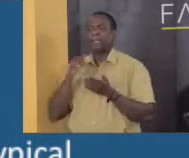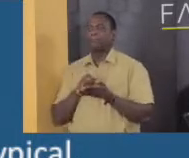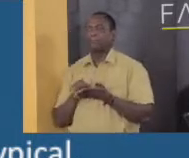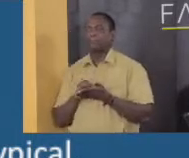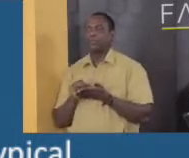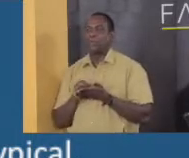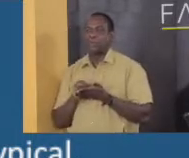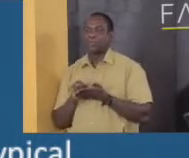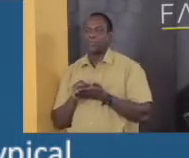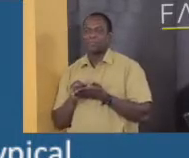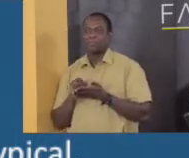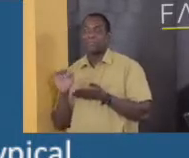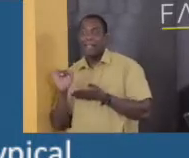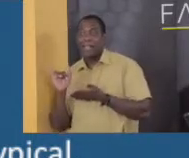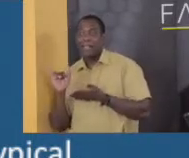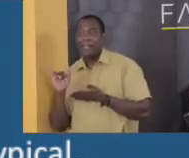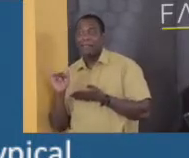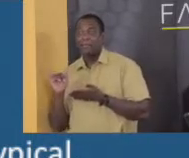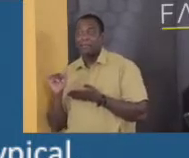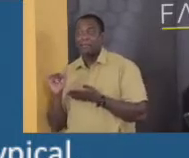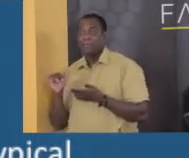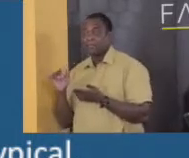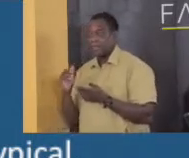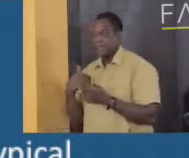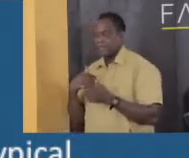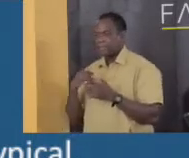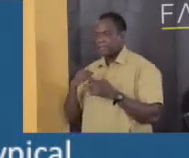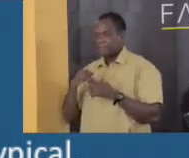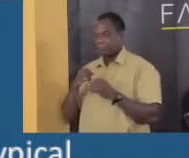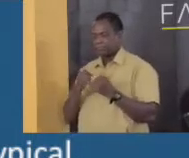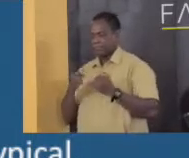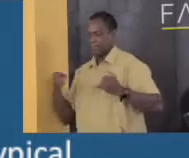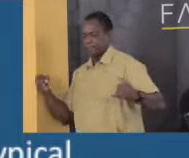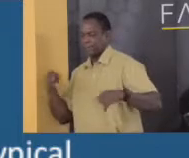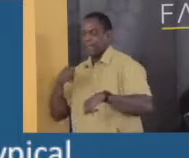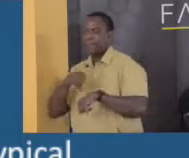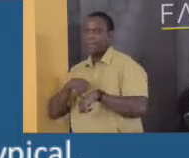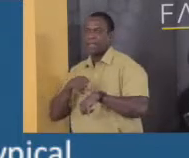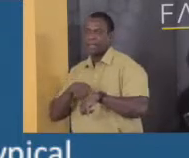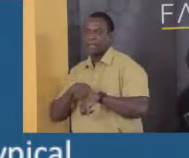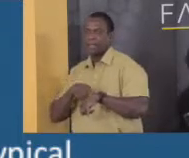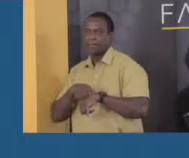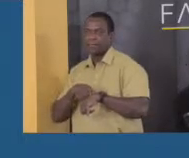York. October to January, and delivery dates are March to